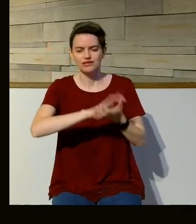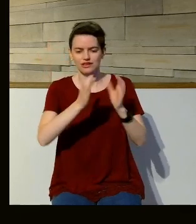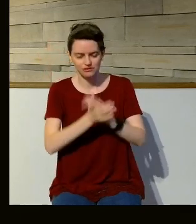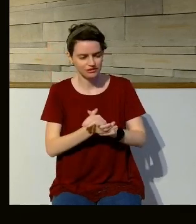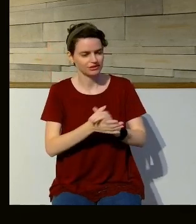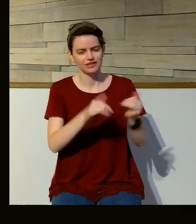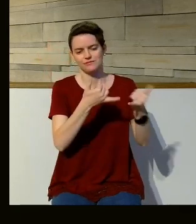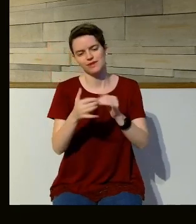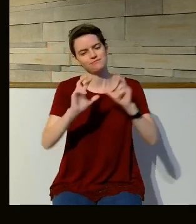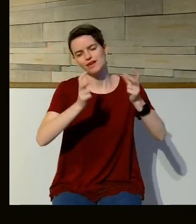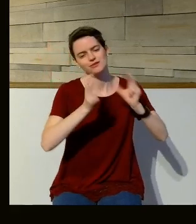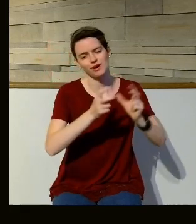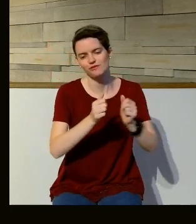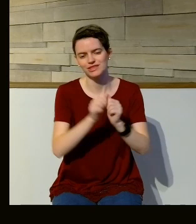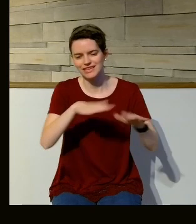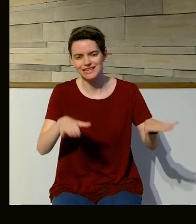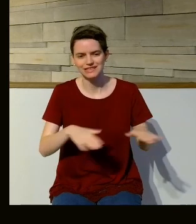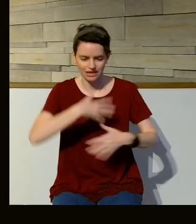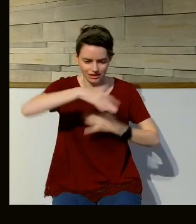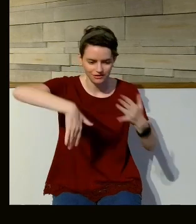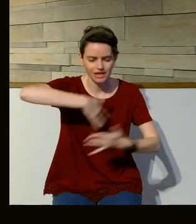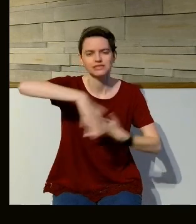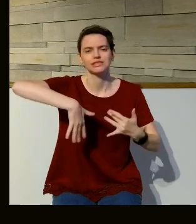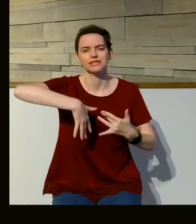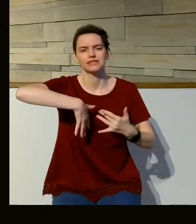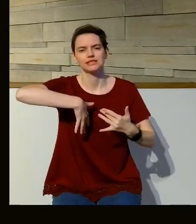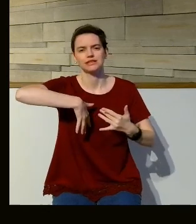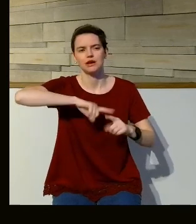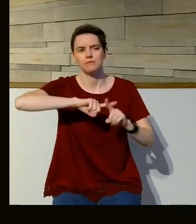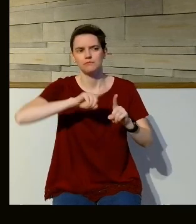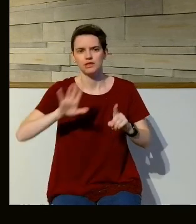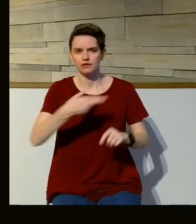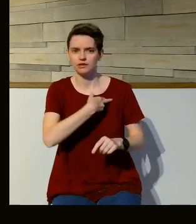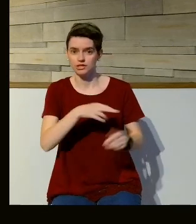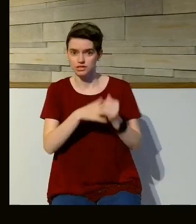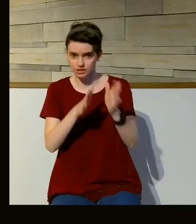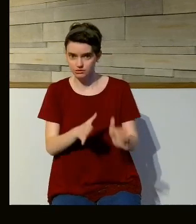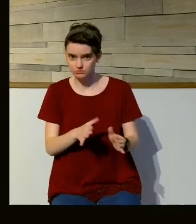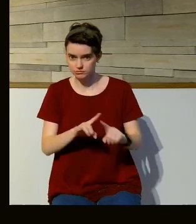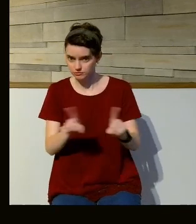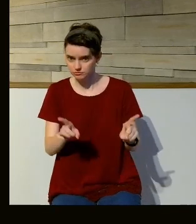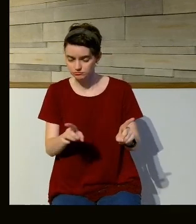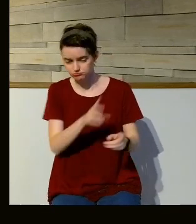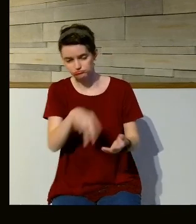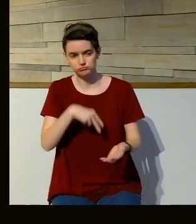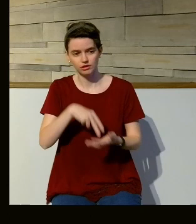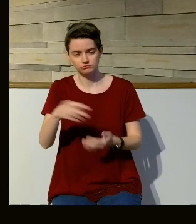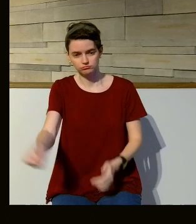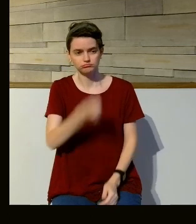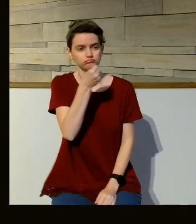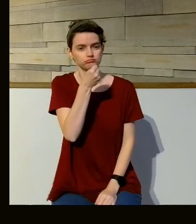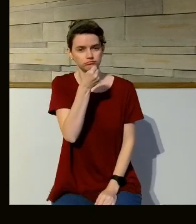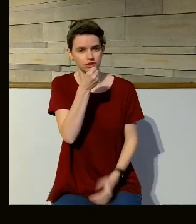hamburgers, and they play basketball with the kids, and they interact with their community. But then their religious leader, who's a Muslim, he gets up and grabs a